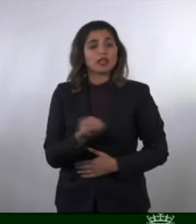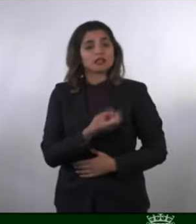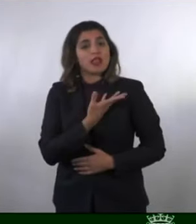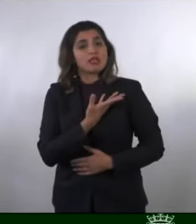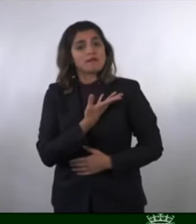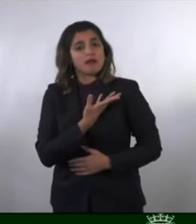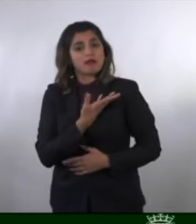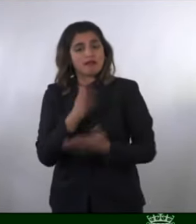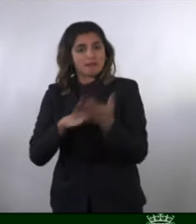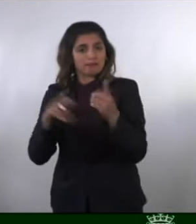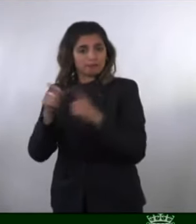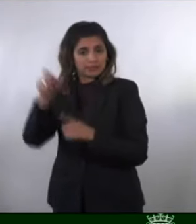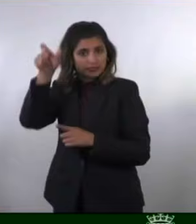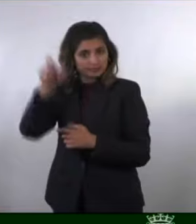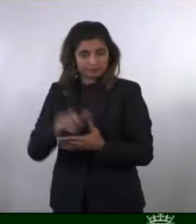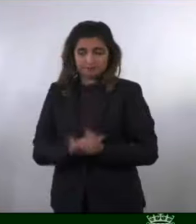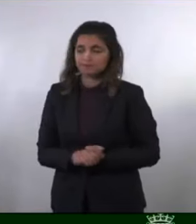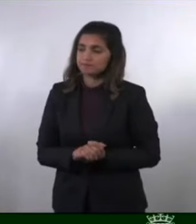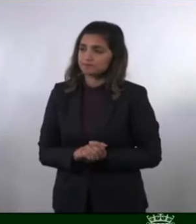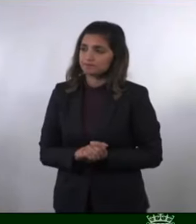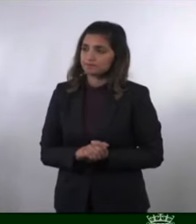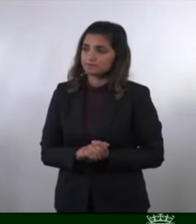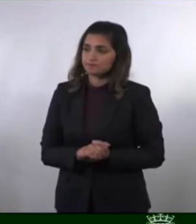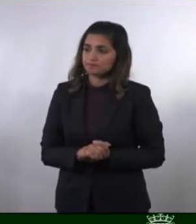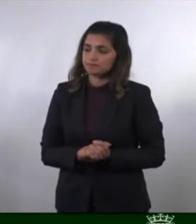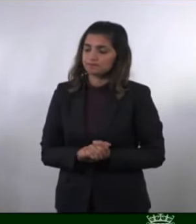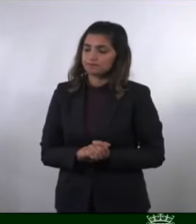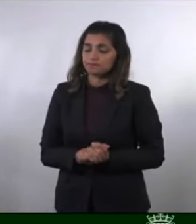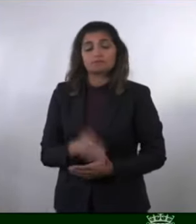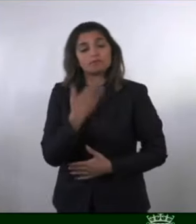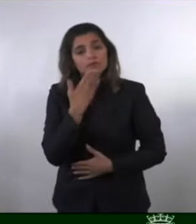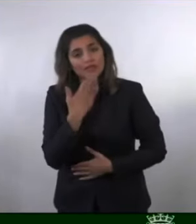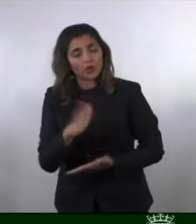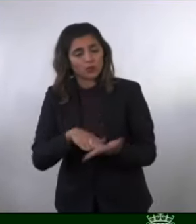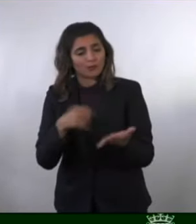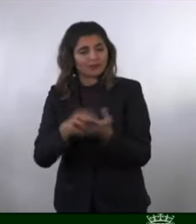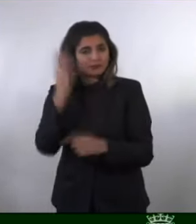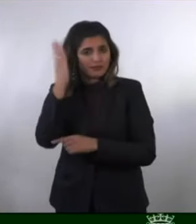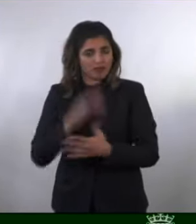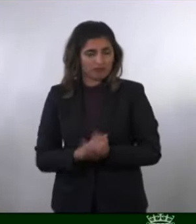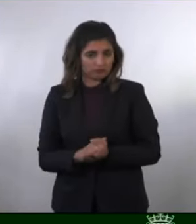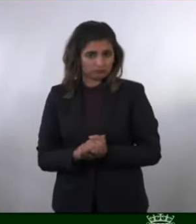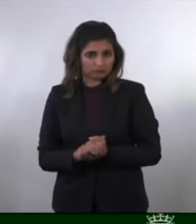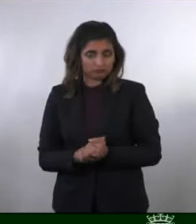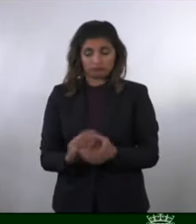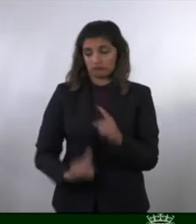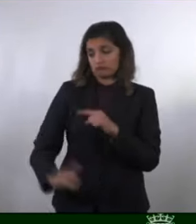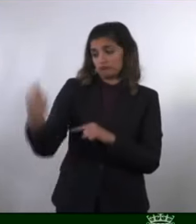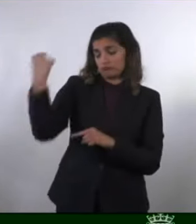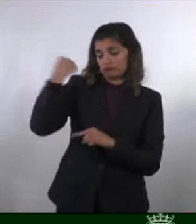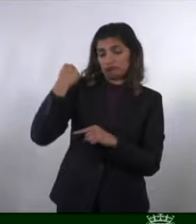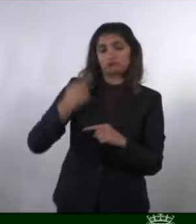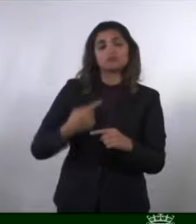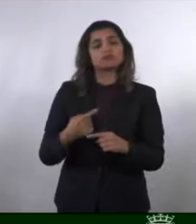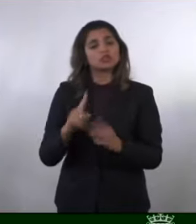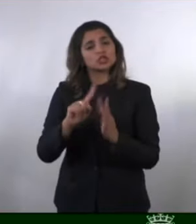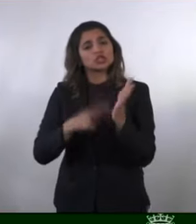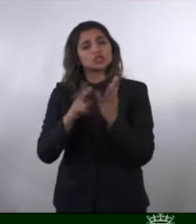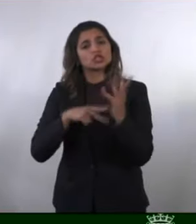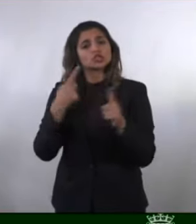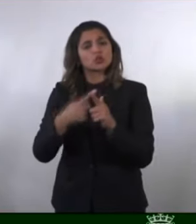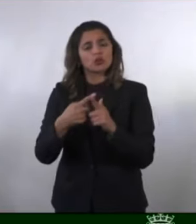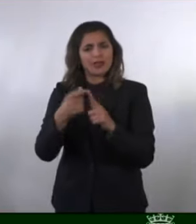Thank you, Mr. Speaker. When the Prime Minister announced the end of the first lockdown in late June, the ONS weekly survey estimates